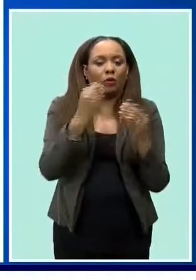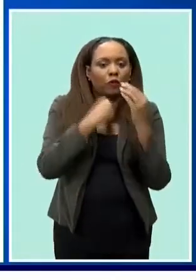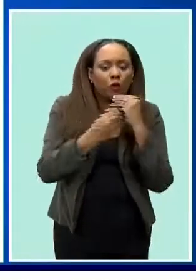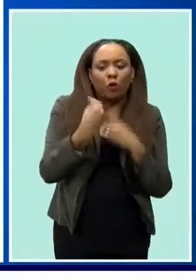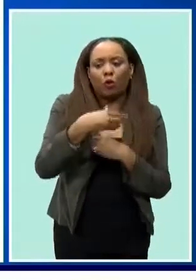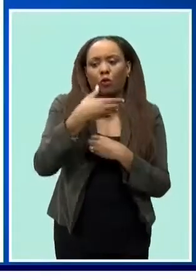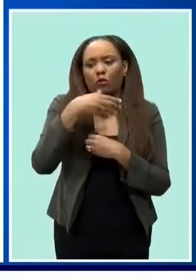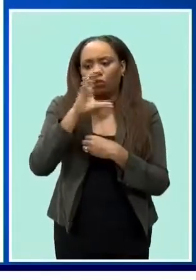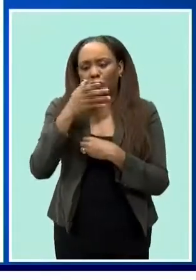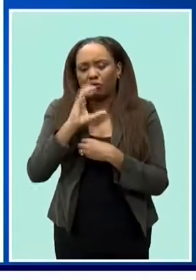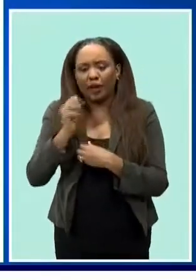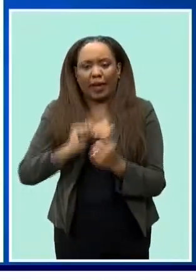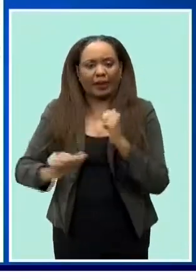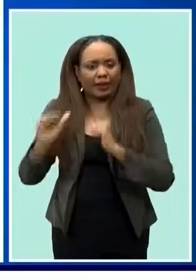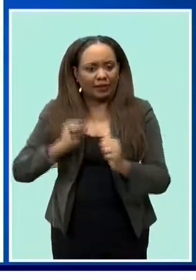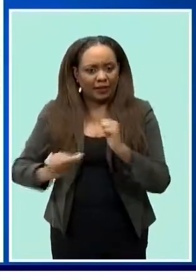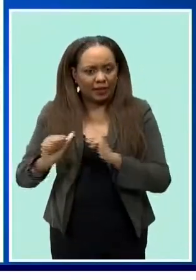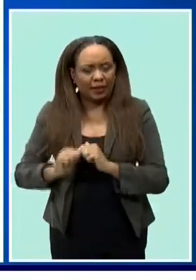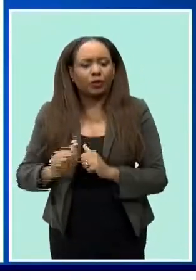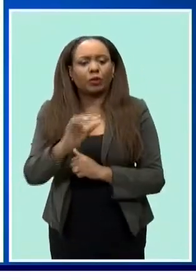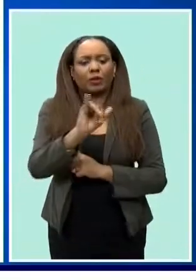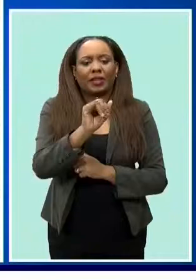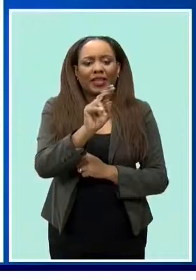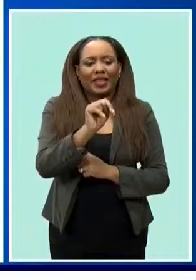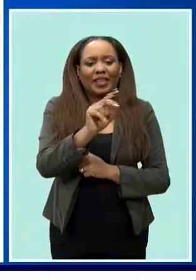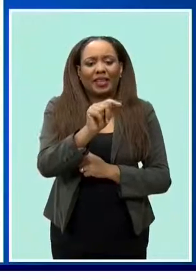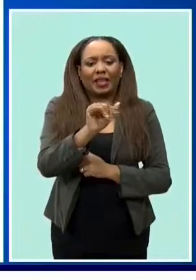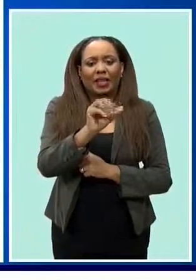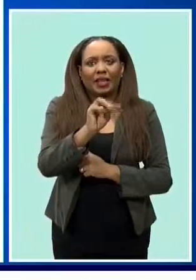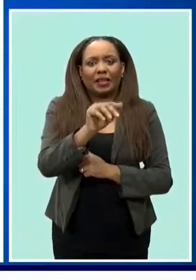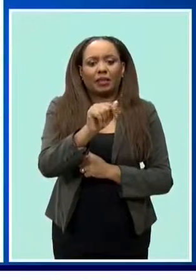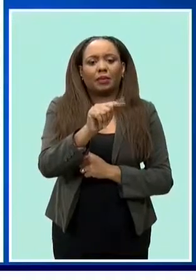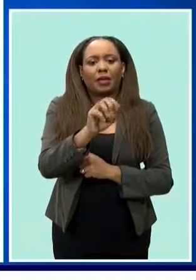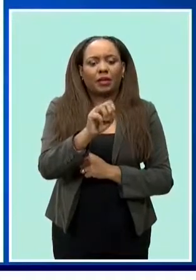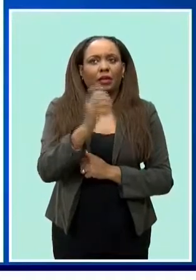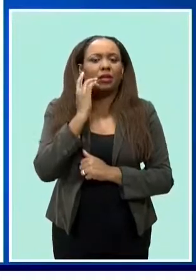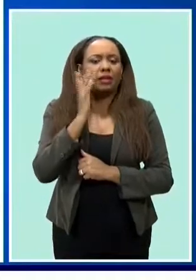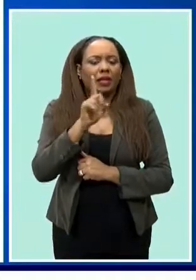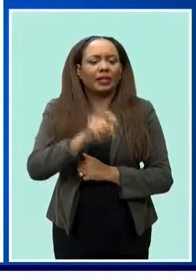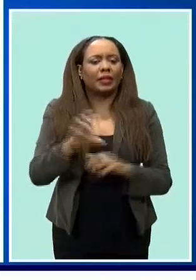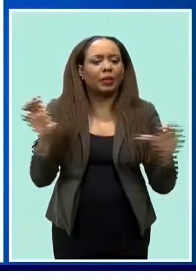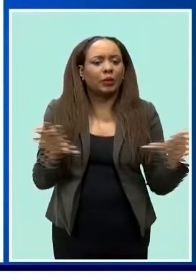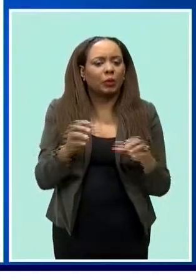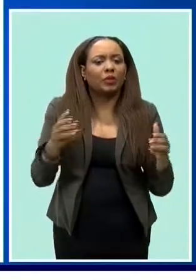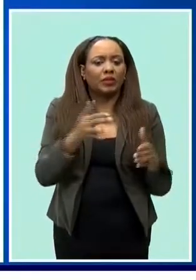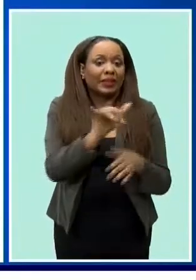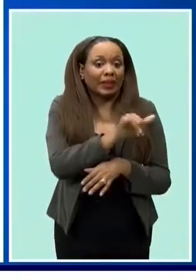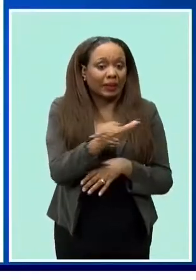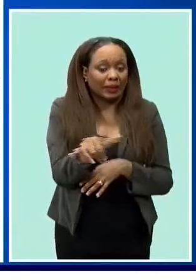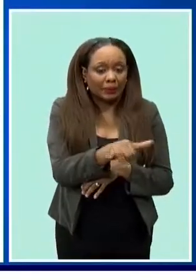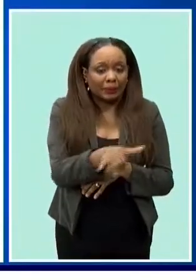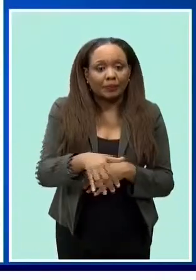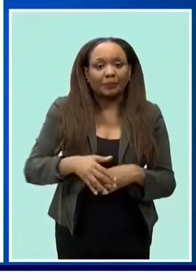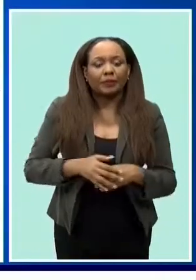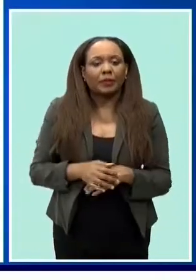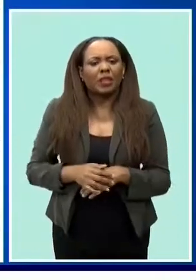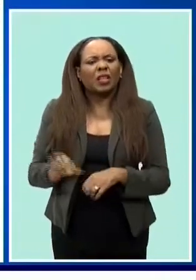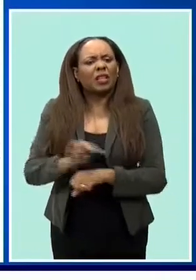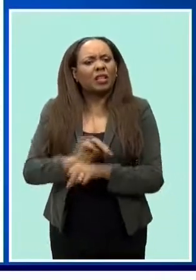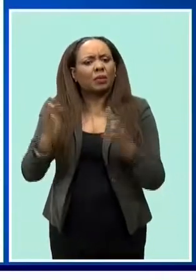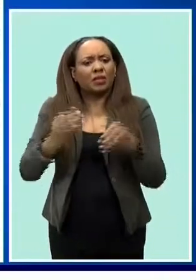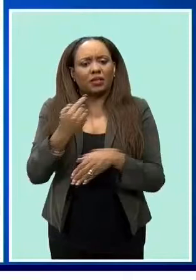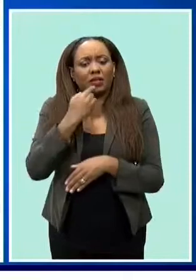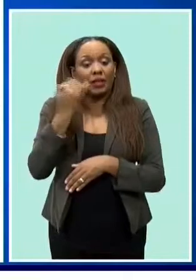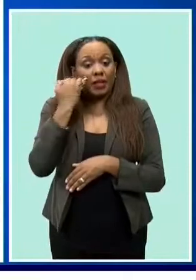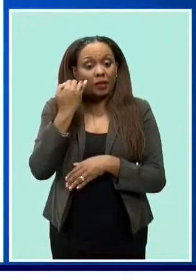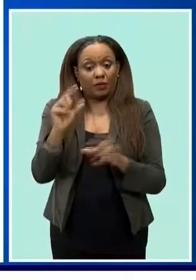group as he delivered the feature address for their annual general meeting at Sweetfield Manor this afternoon. The minister believes if the members of